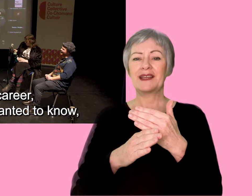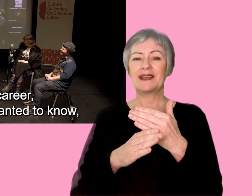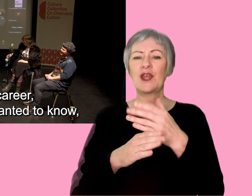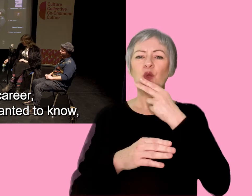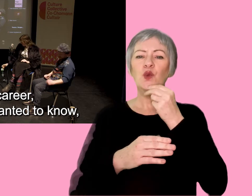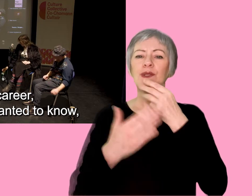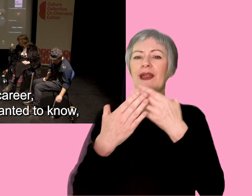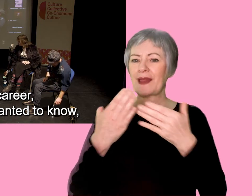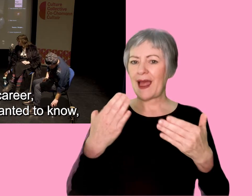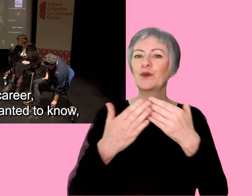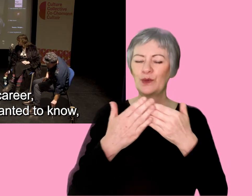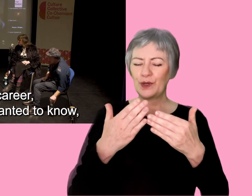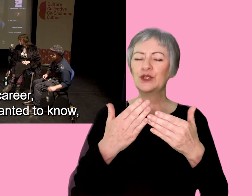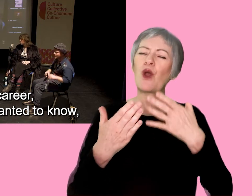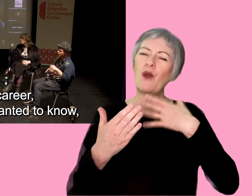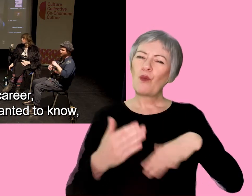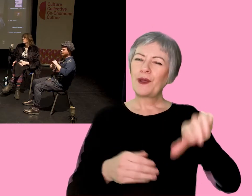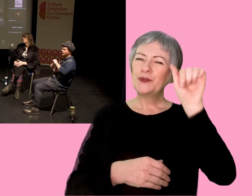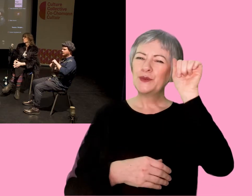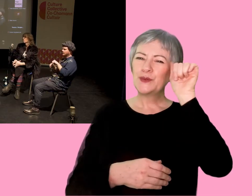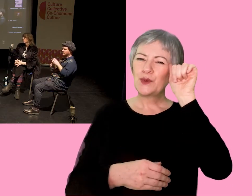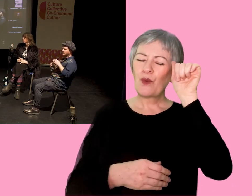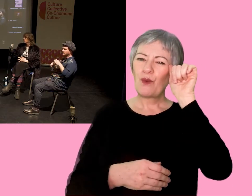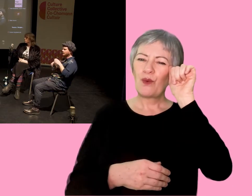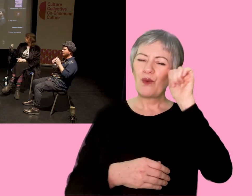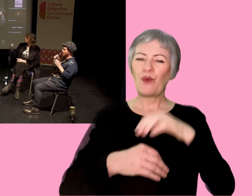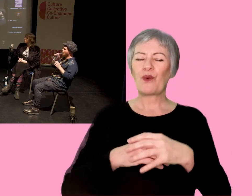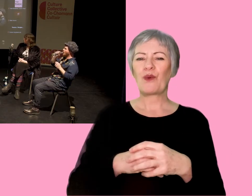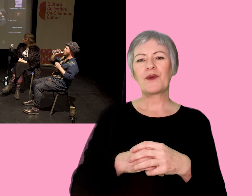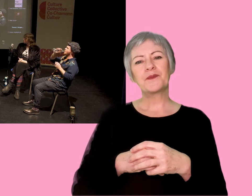Using the language. And I wanted to know,